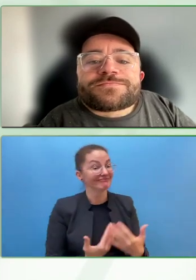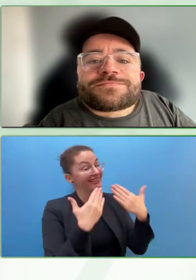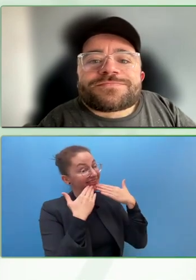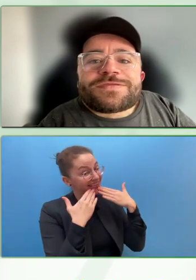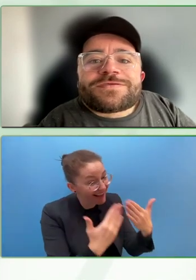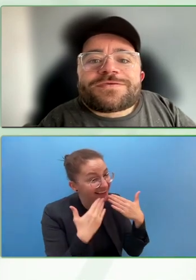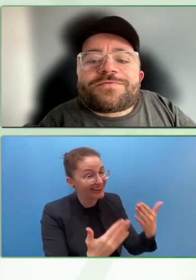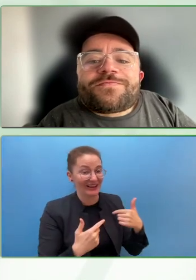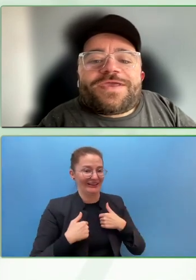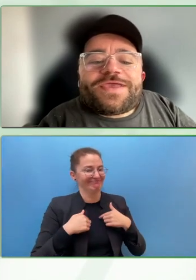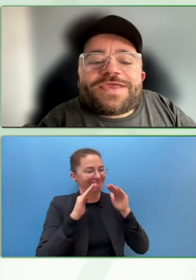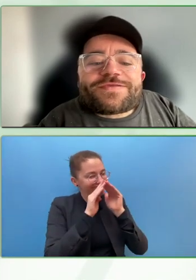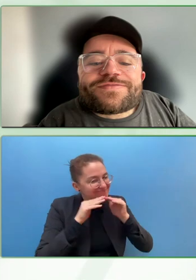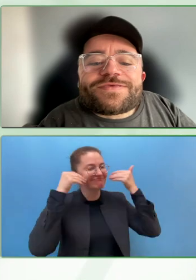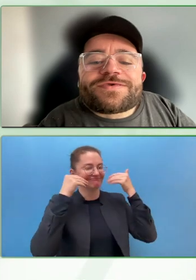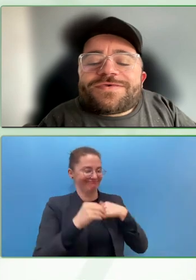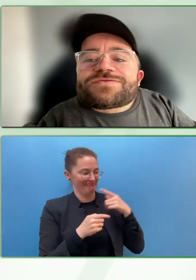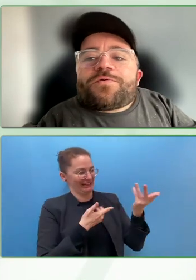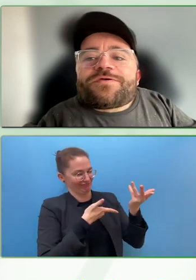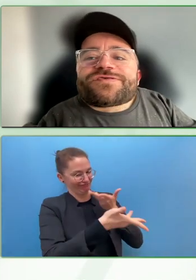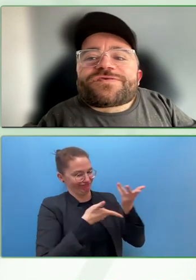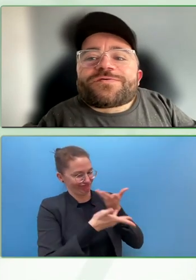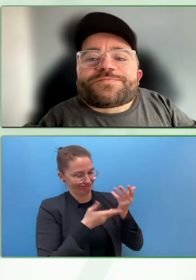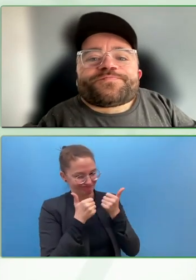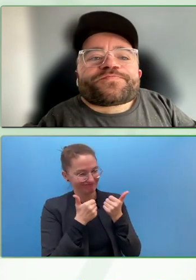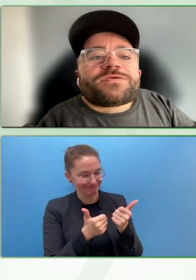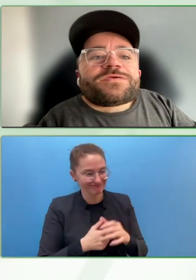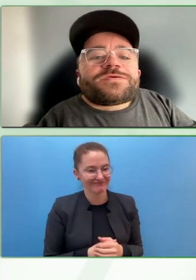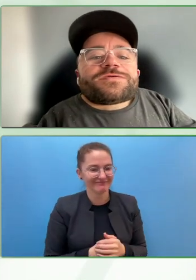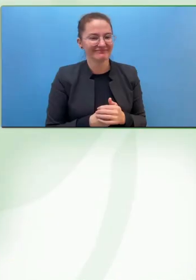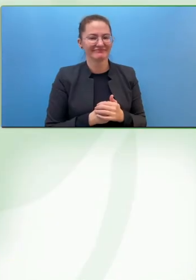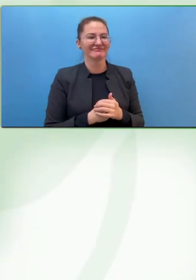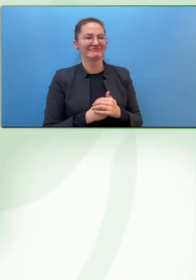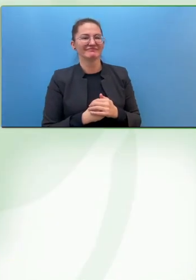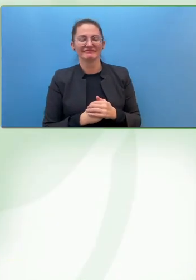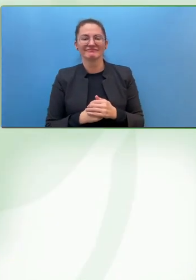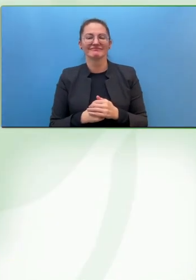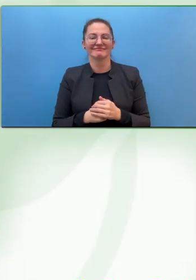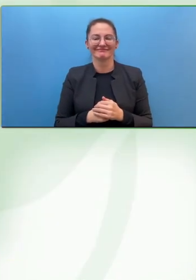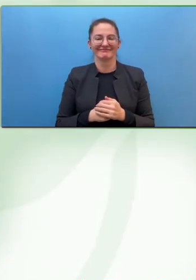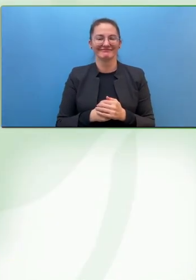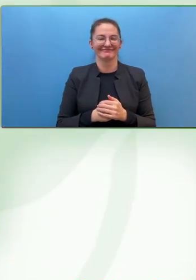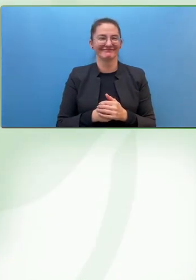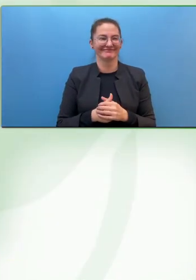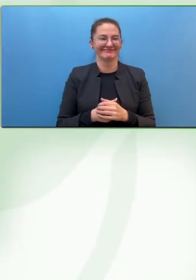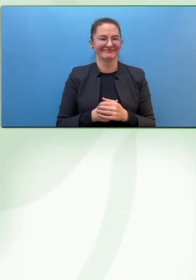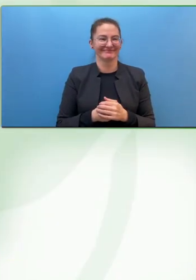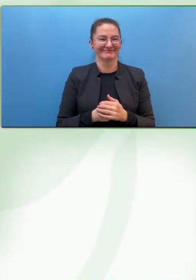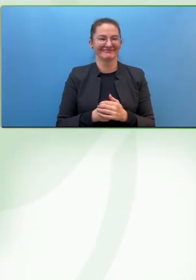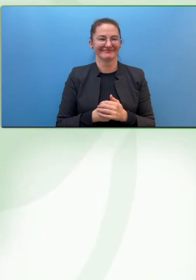that. Way. No worries at all. Yes, so thank you, Dom, and really see you next year.